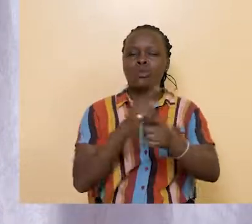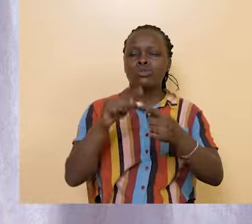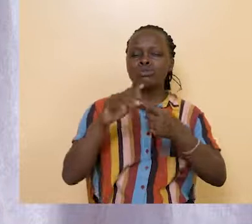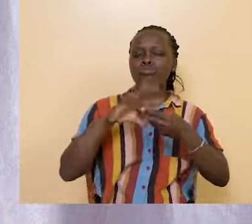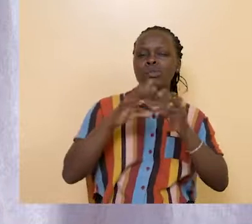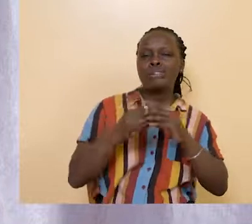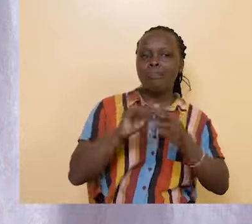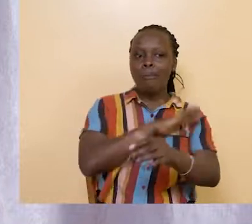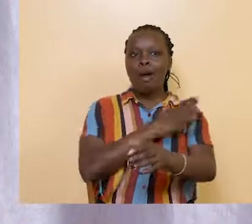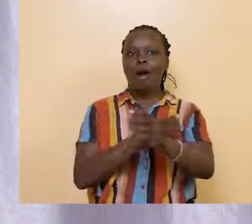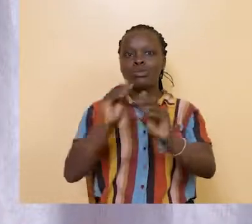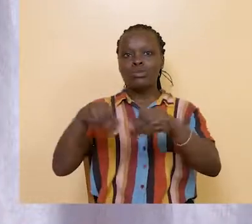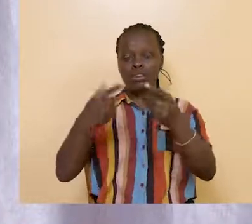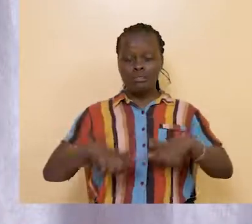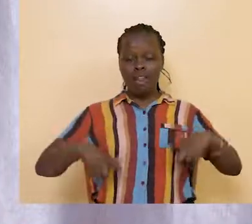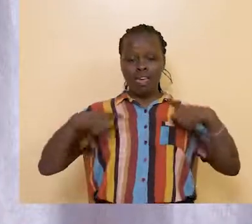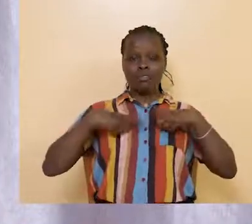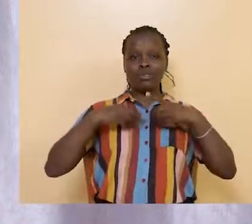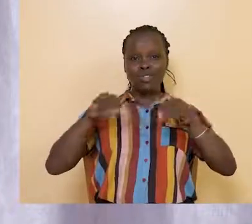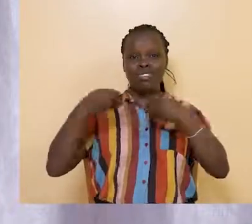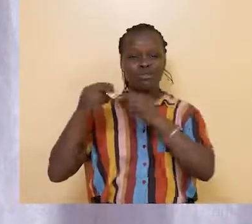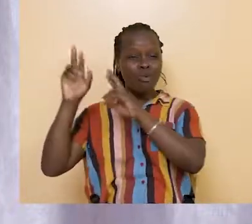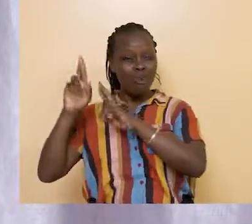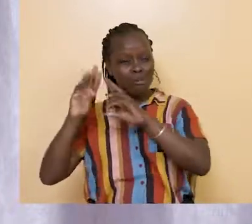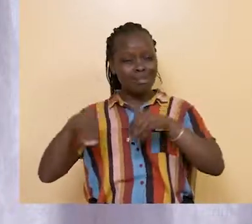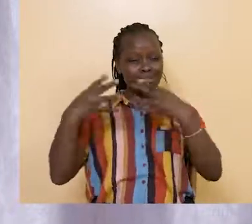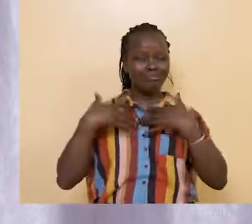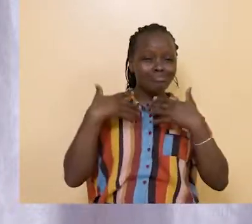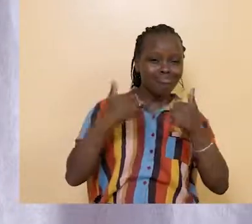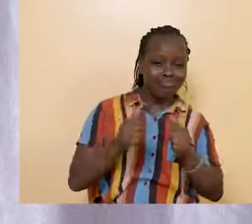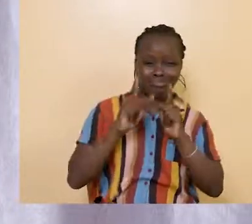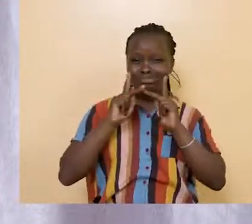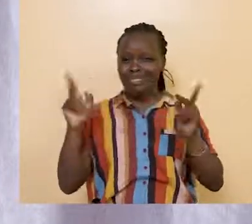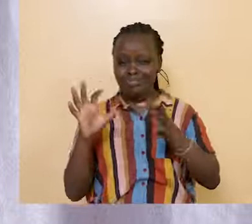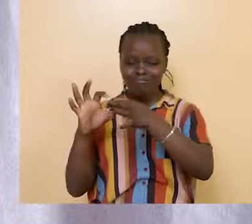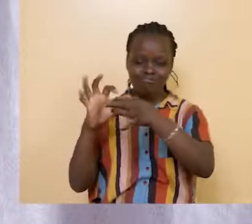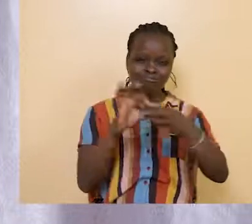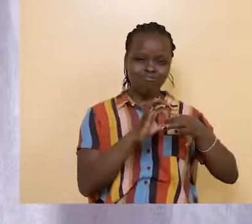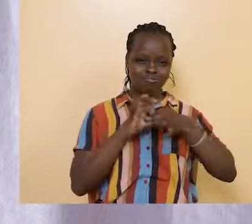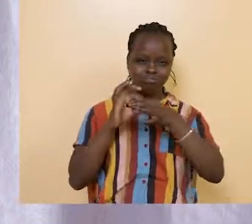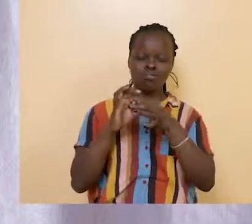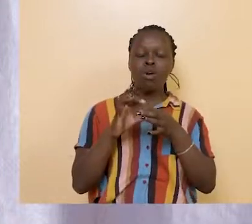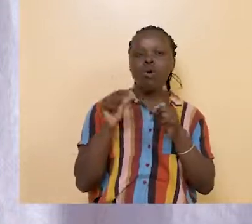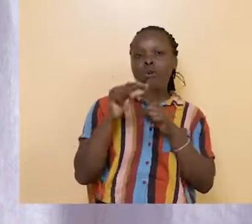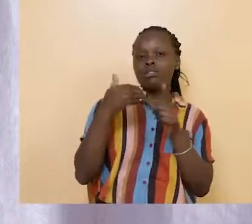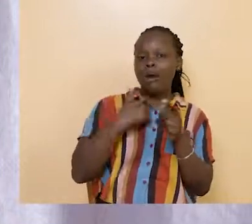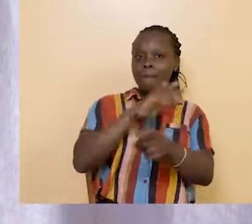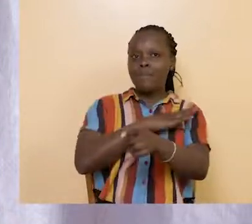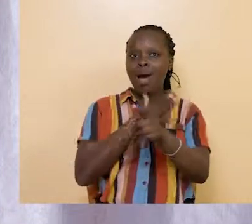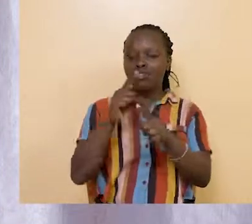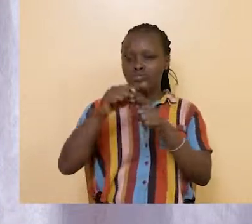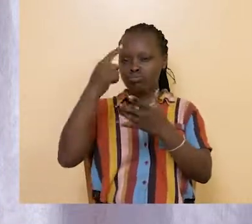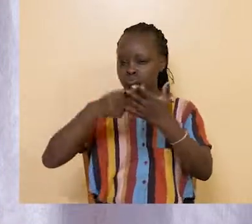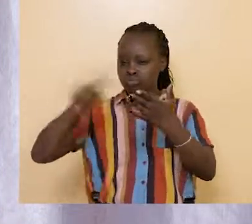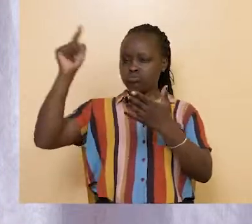have the power to give life, to bring hope, to bring healing and peace and unity. Words have the power to correct,